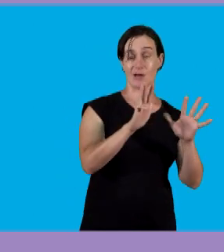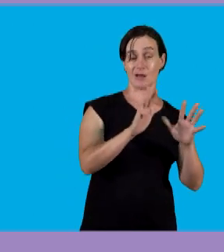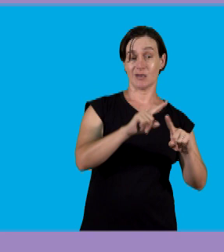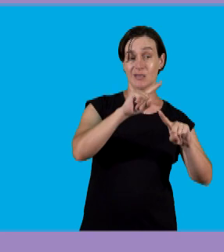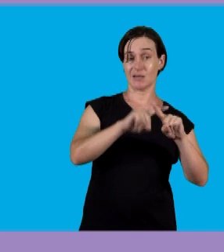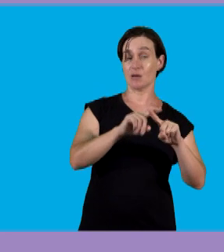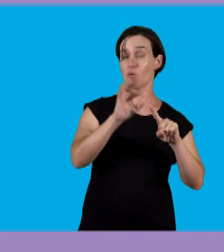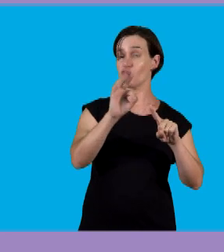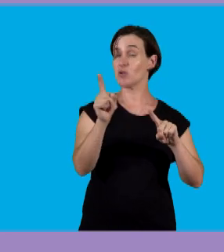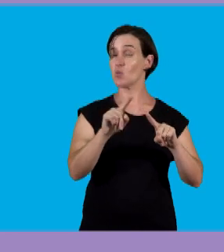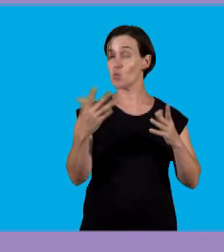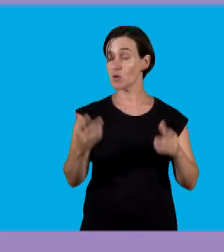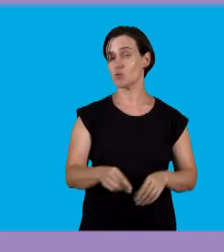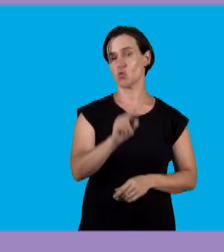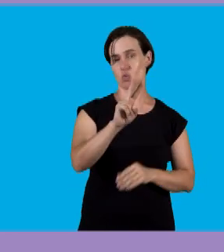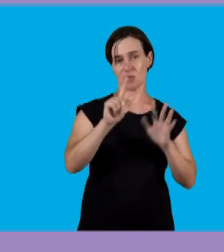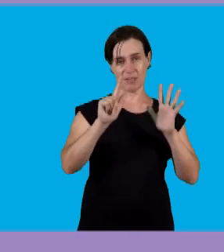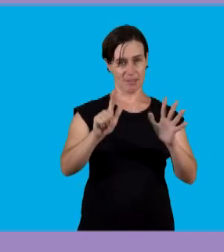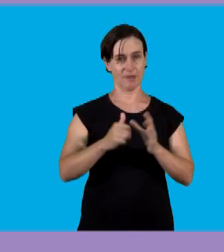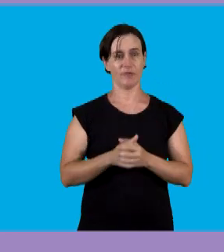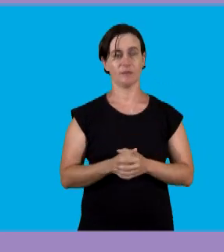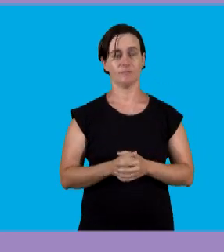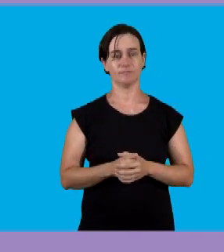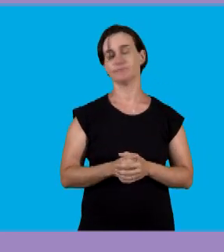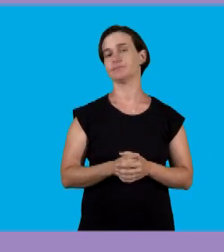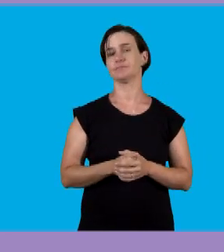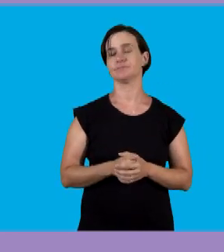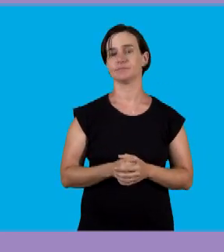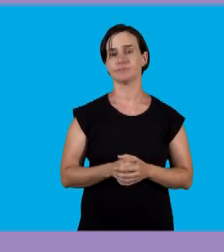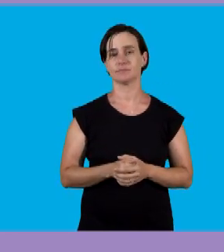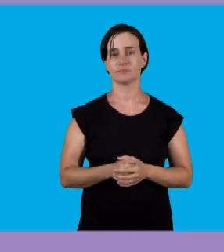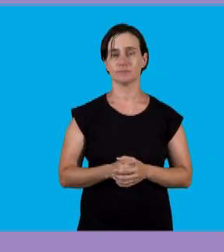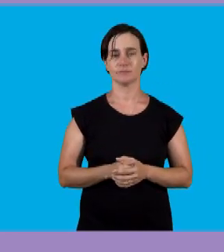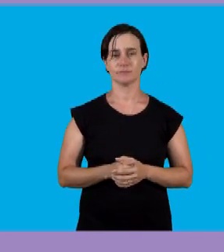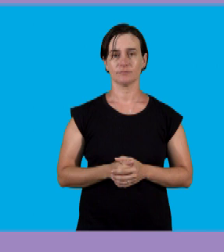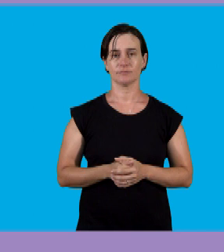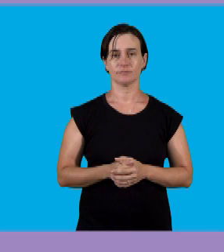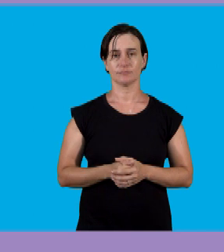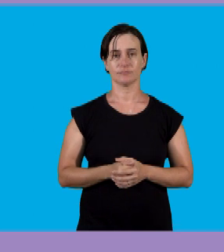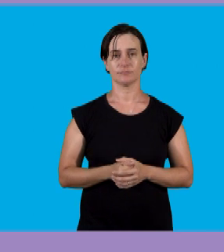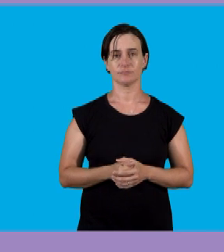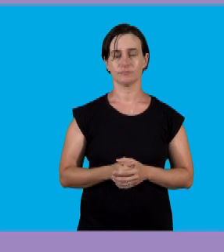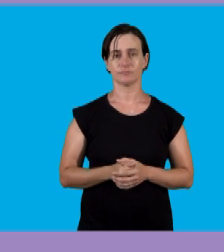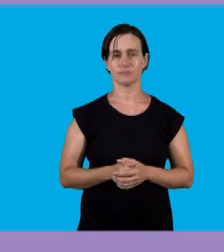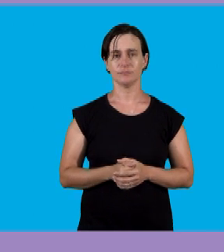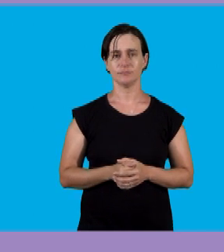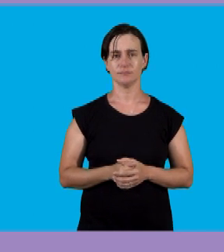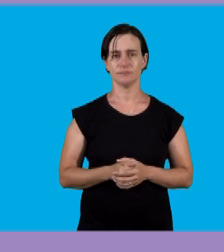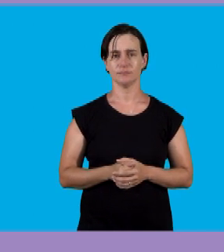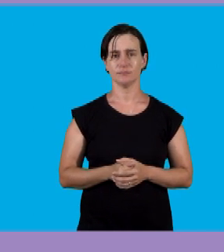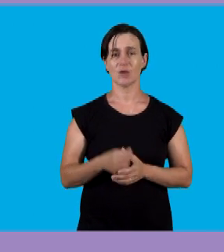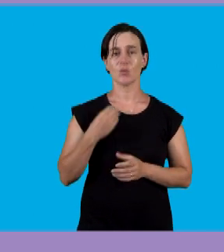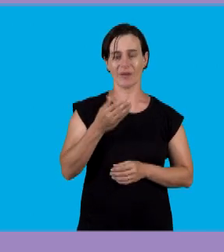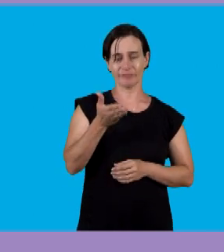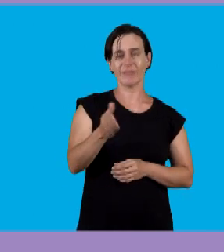3, that is going to give us a 27. So 9 multiplied by 3 is 27. And of